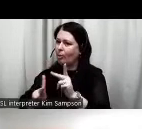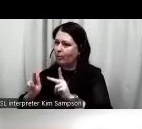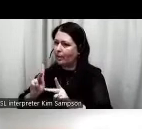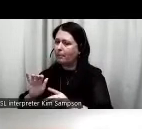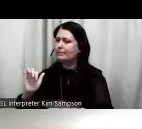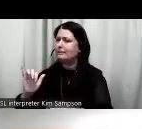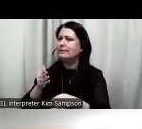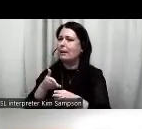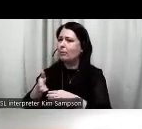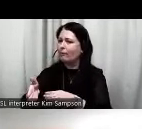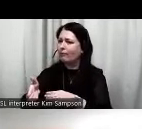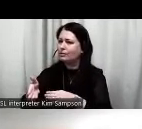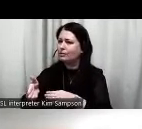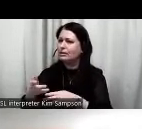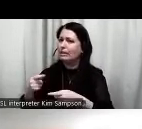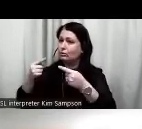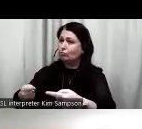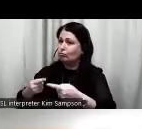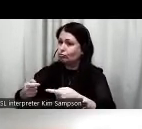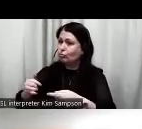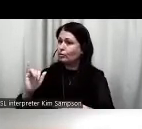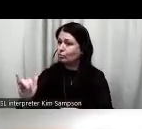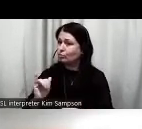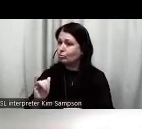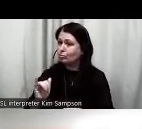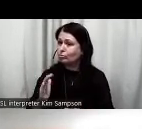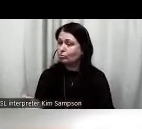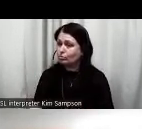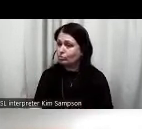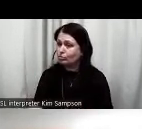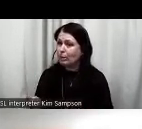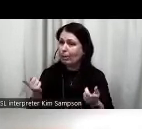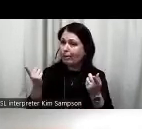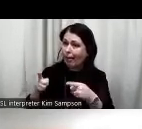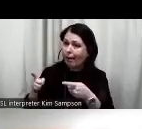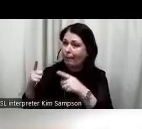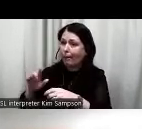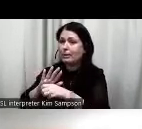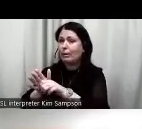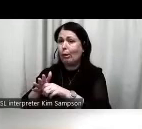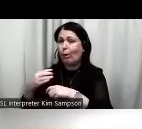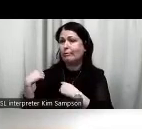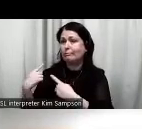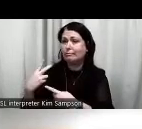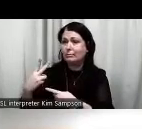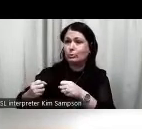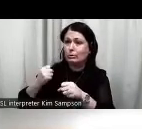are maybe struggling with everything that's been happening in the world the last couple of years.